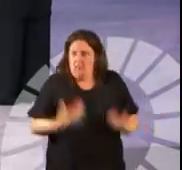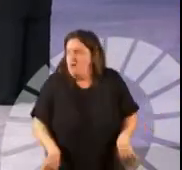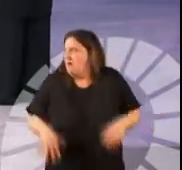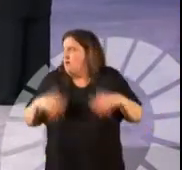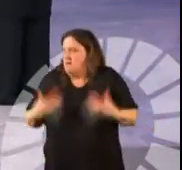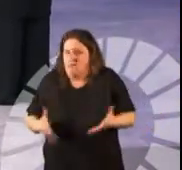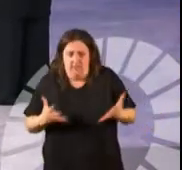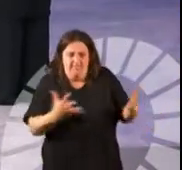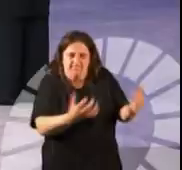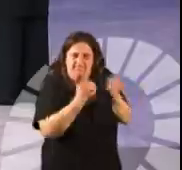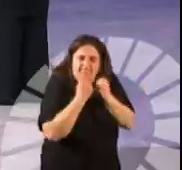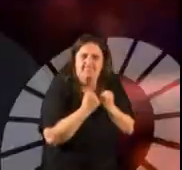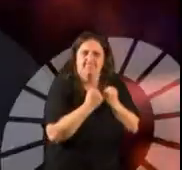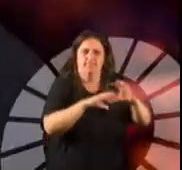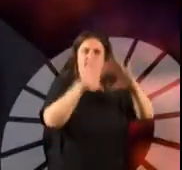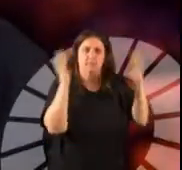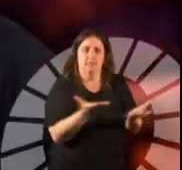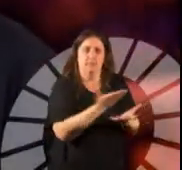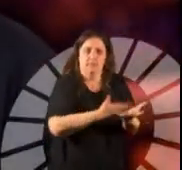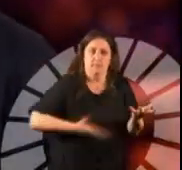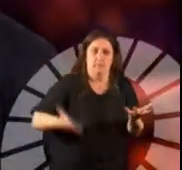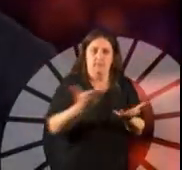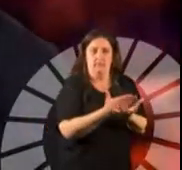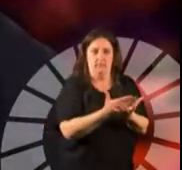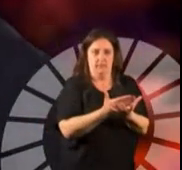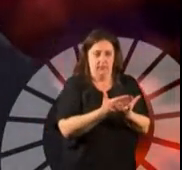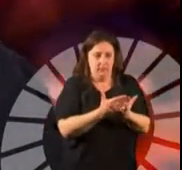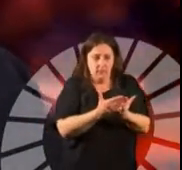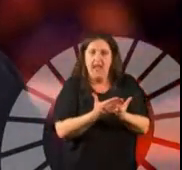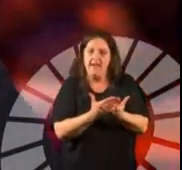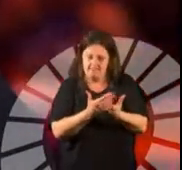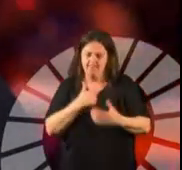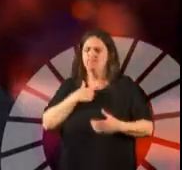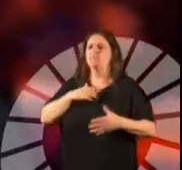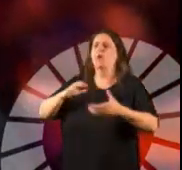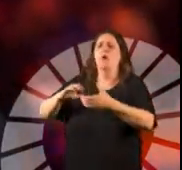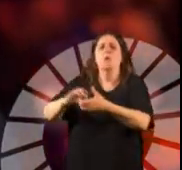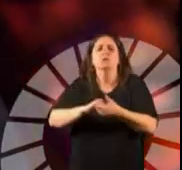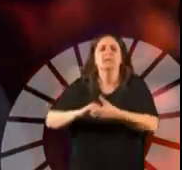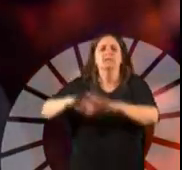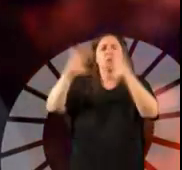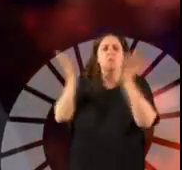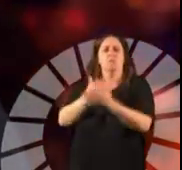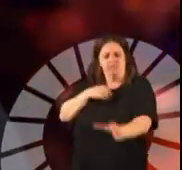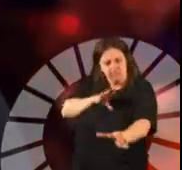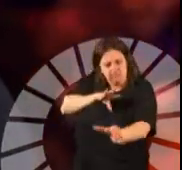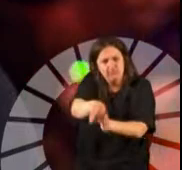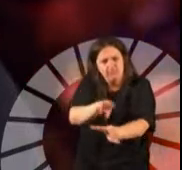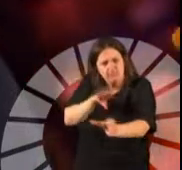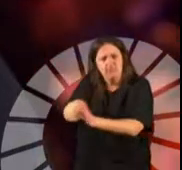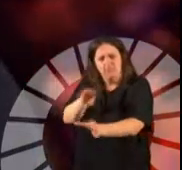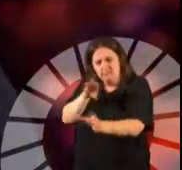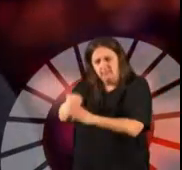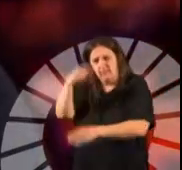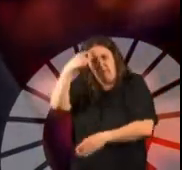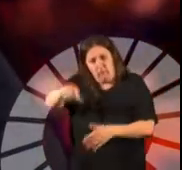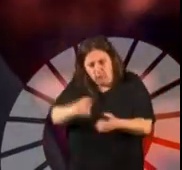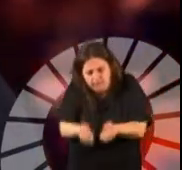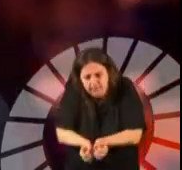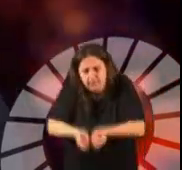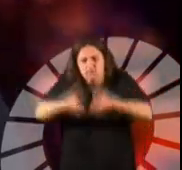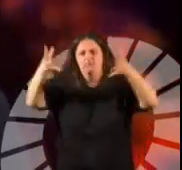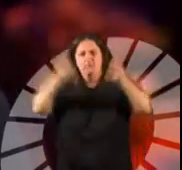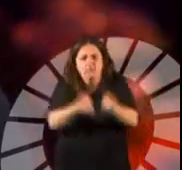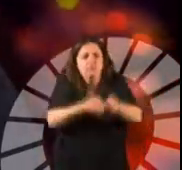yet they are very much involved in these micro-activities. Let's not forget that the development of Africa has rested on the shoulders of women.